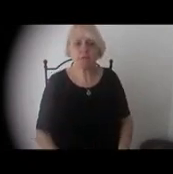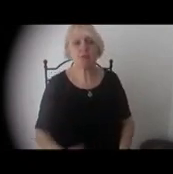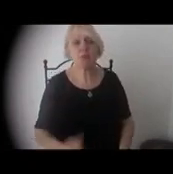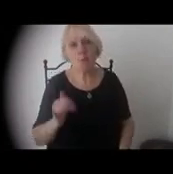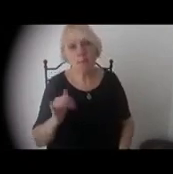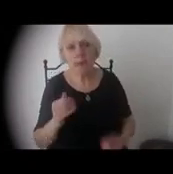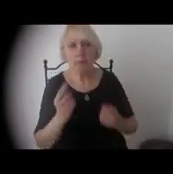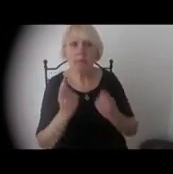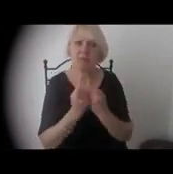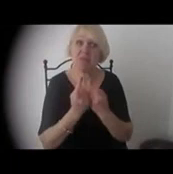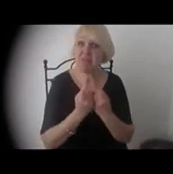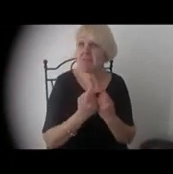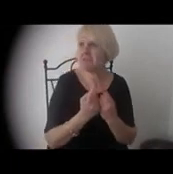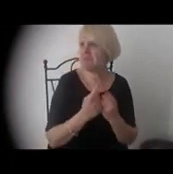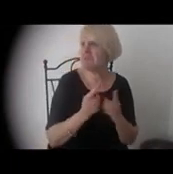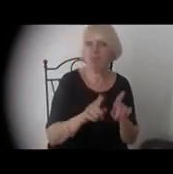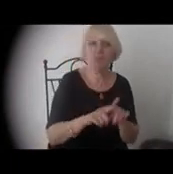like,